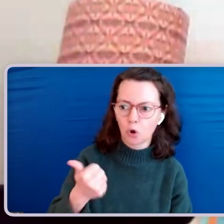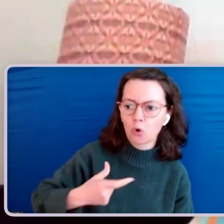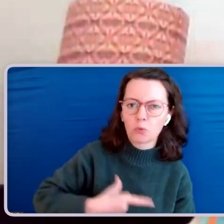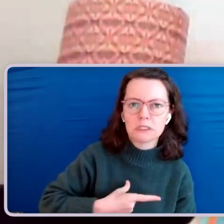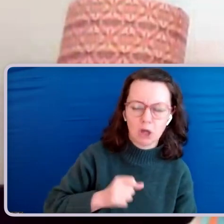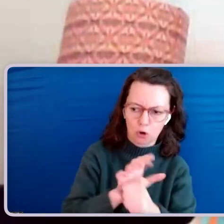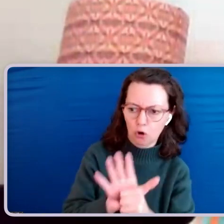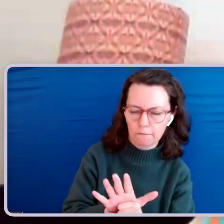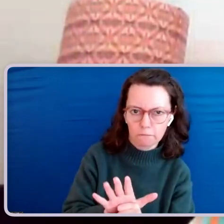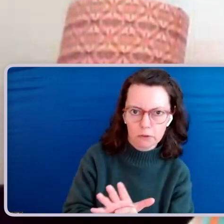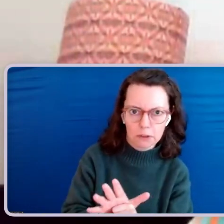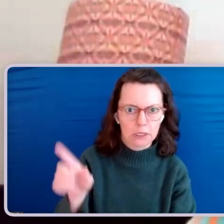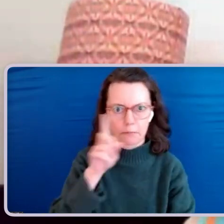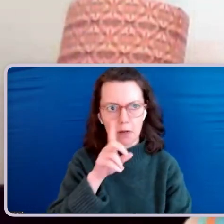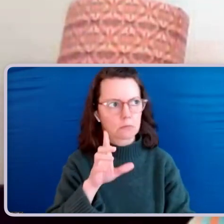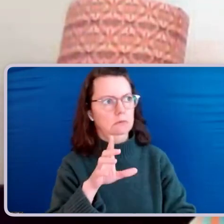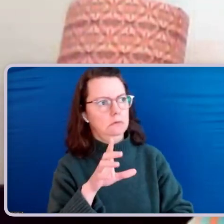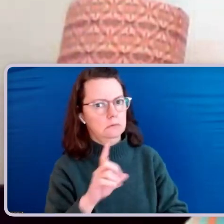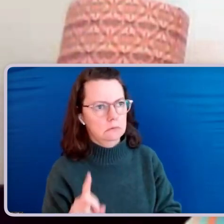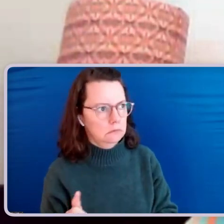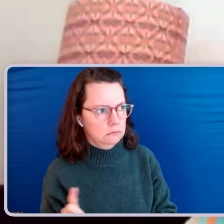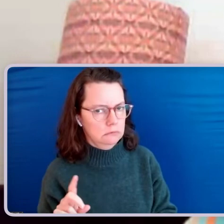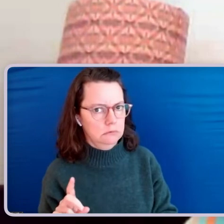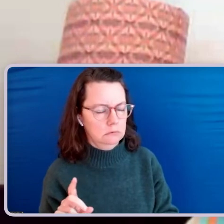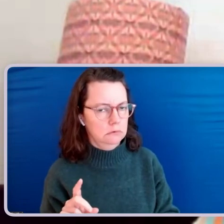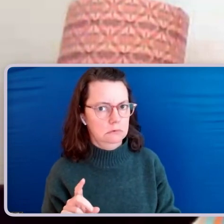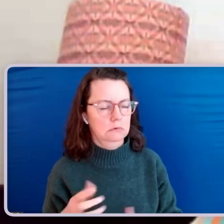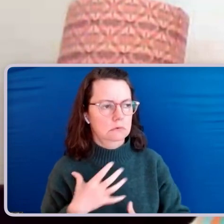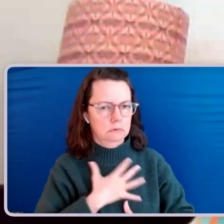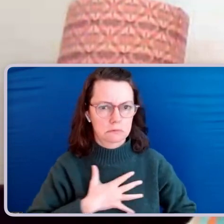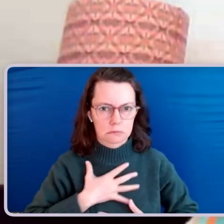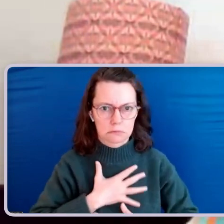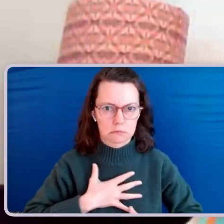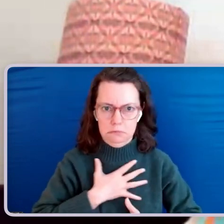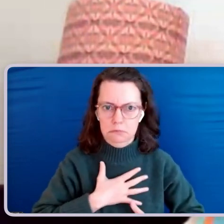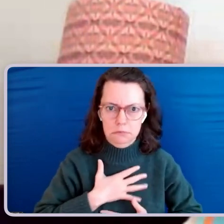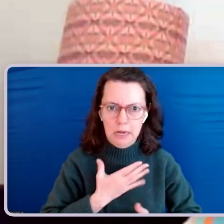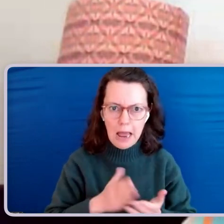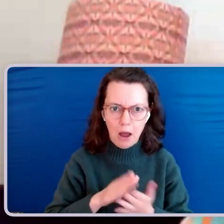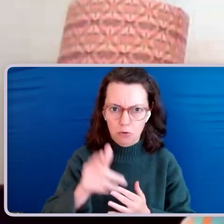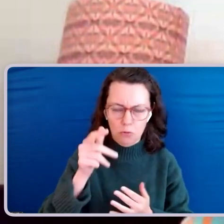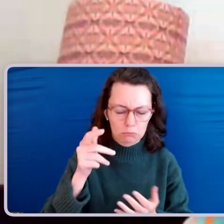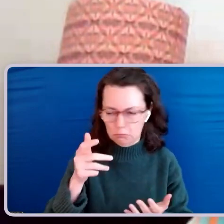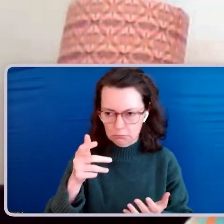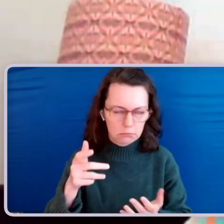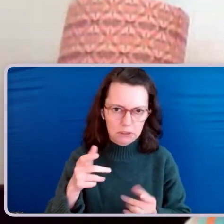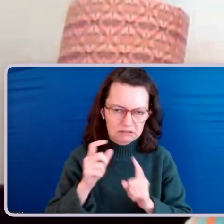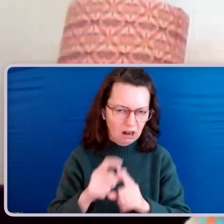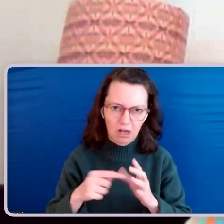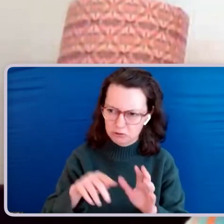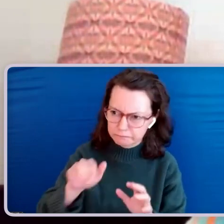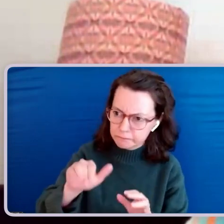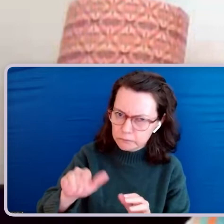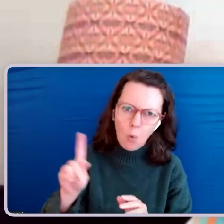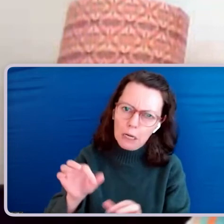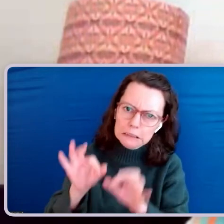about mob with disability who are incarcerated, it is quite often there's not an acknowledgement, or there